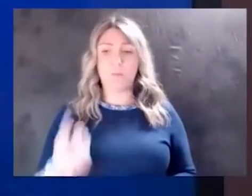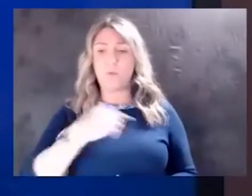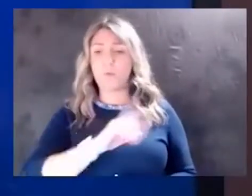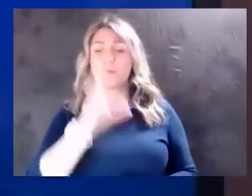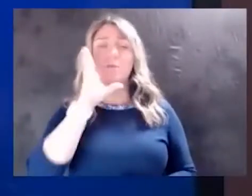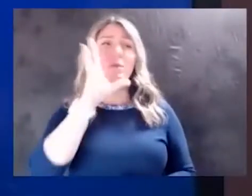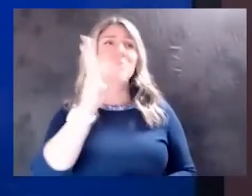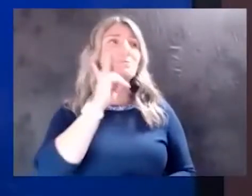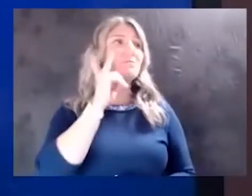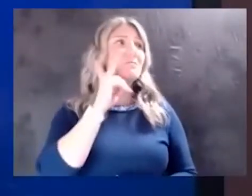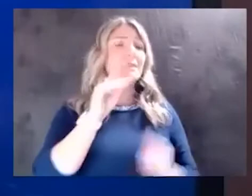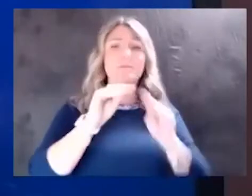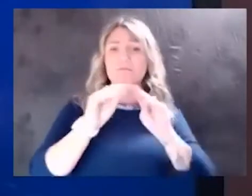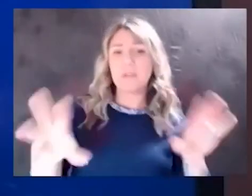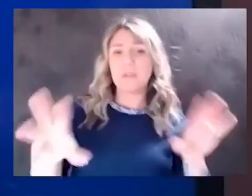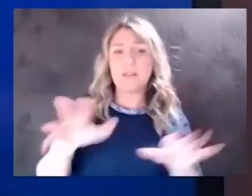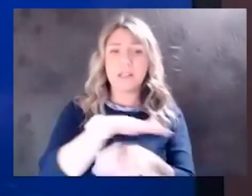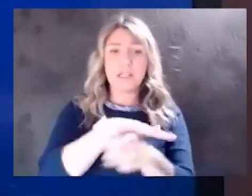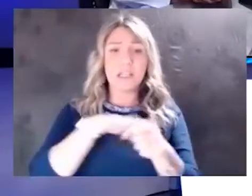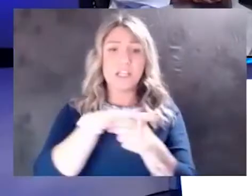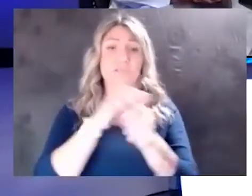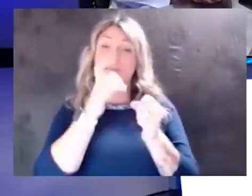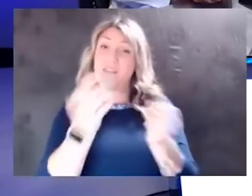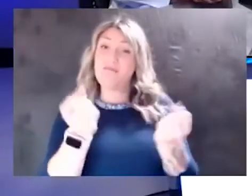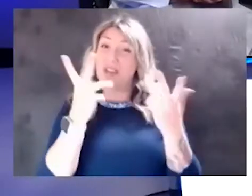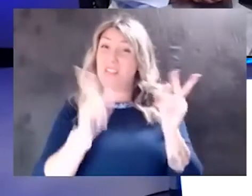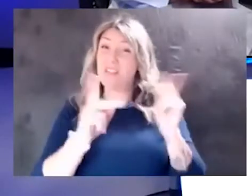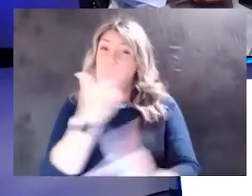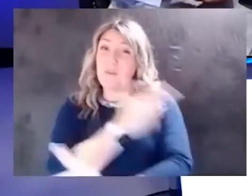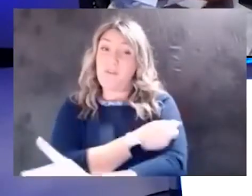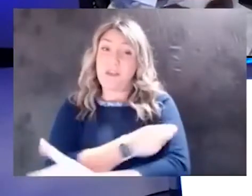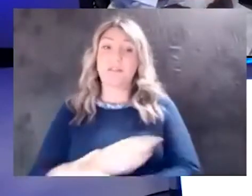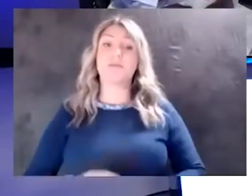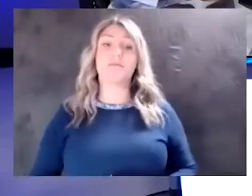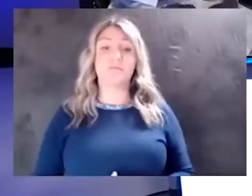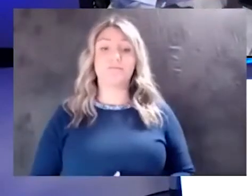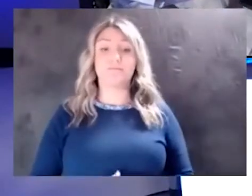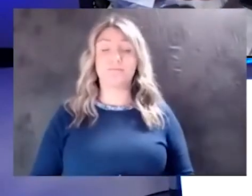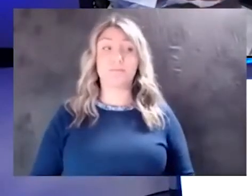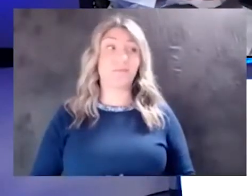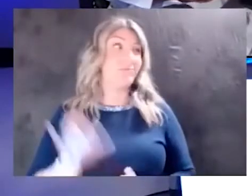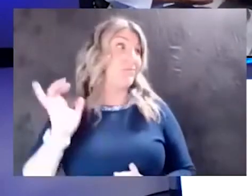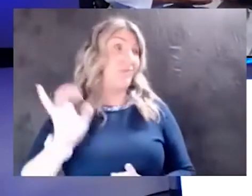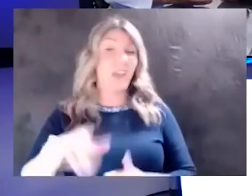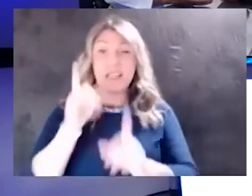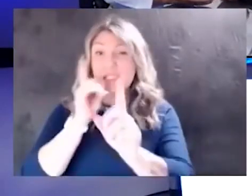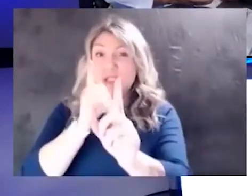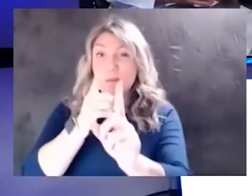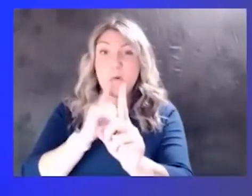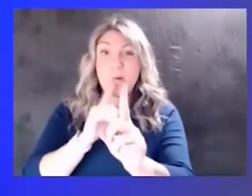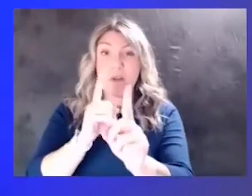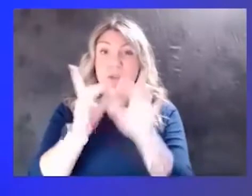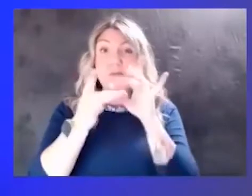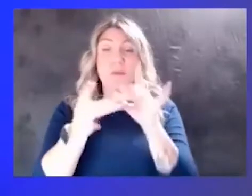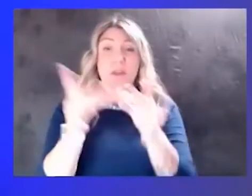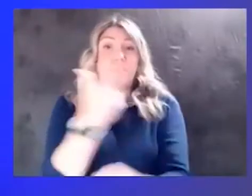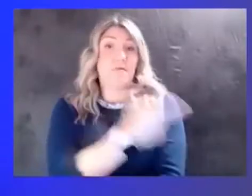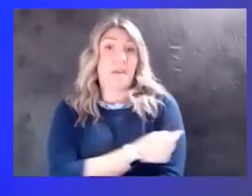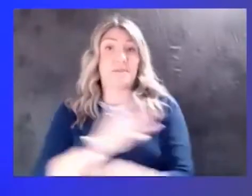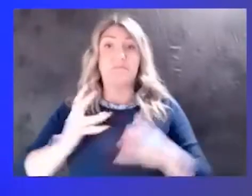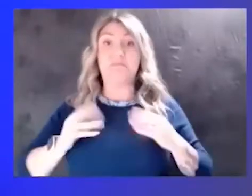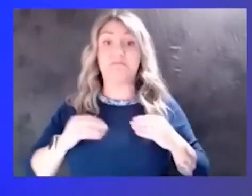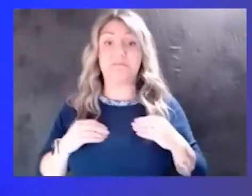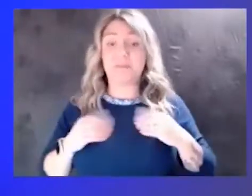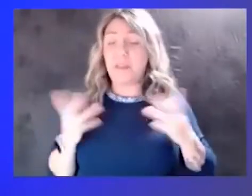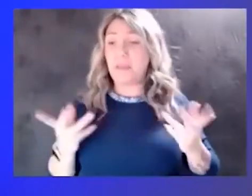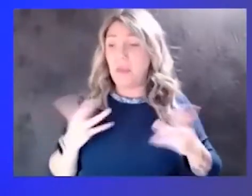where there aren't a lot of vaccinated folks. Yeah, I think that's the bottom line is it's about vaccine uptake and what is that protection,